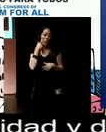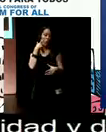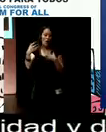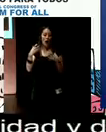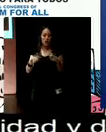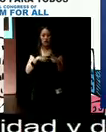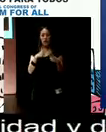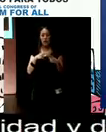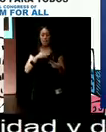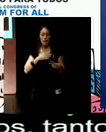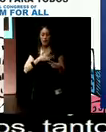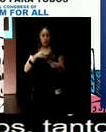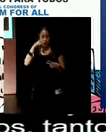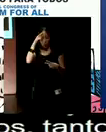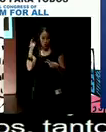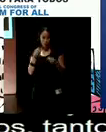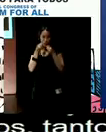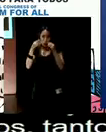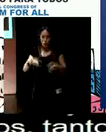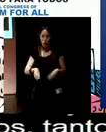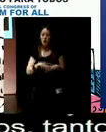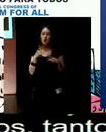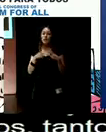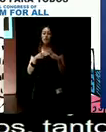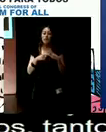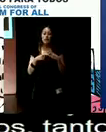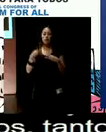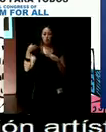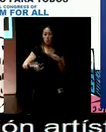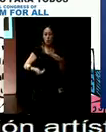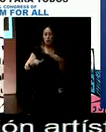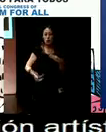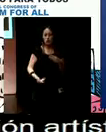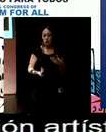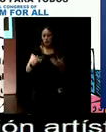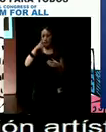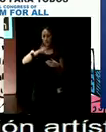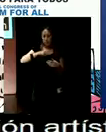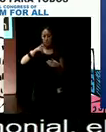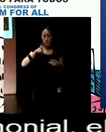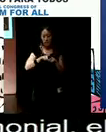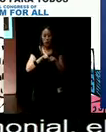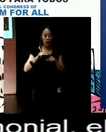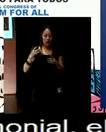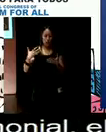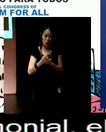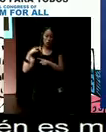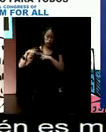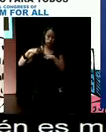referring to artistic creation and to the cultural heritage, but also as